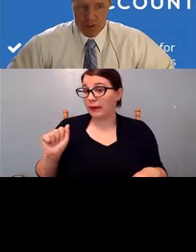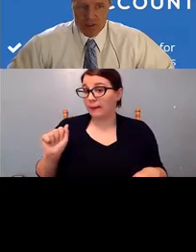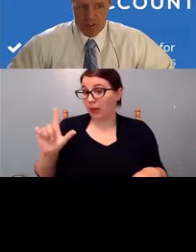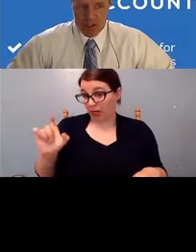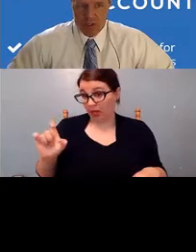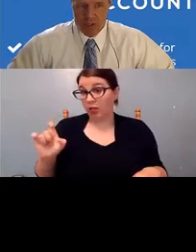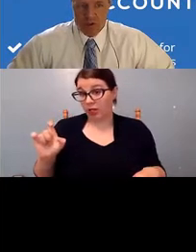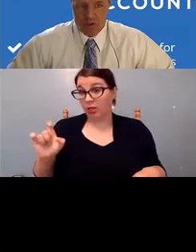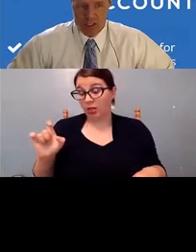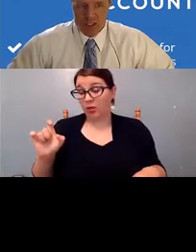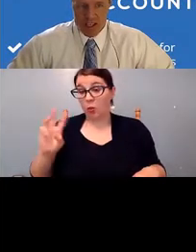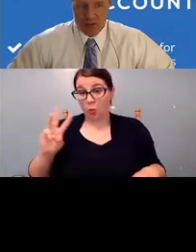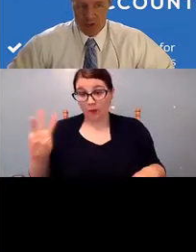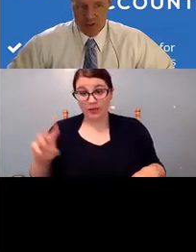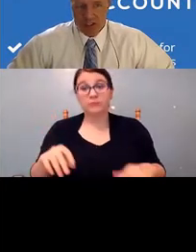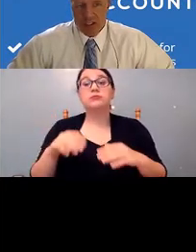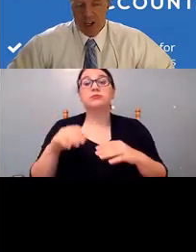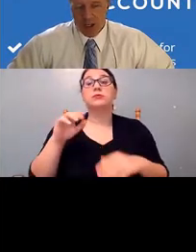website, which is